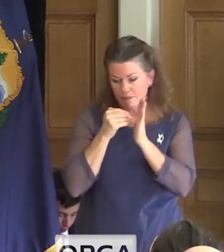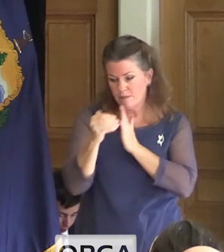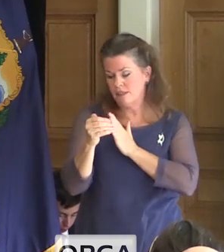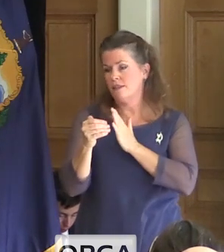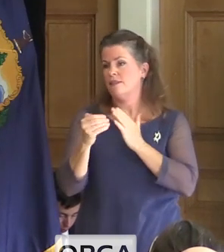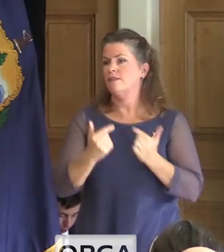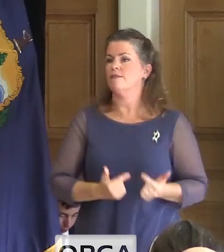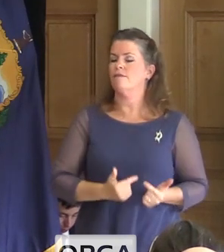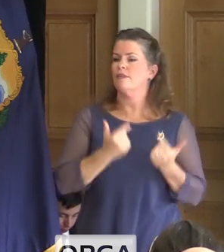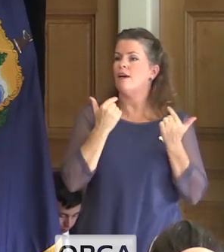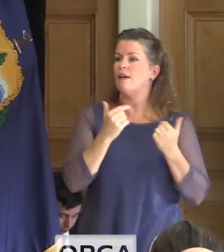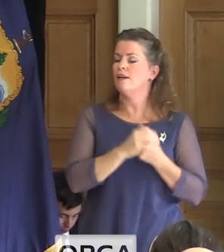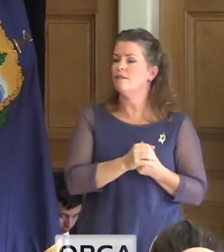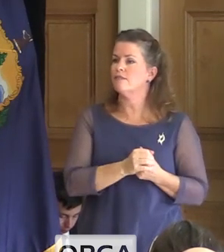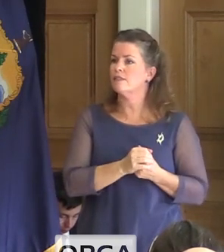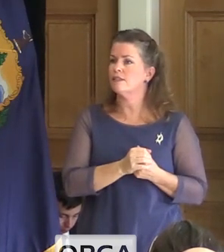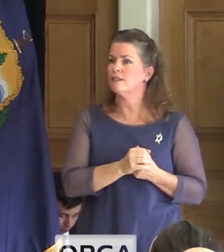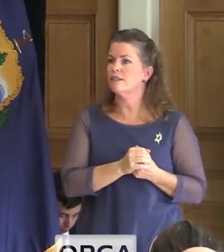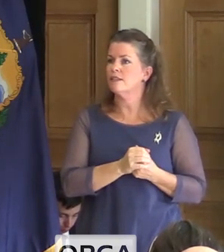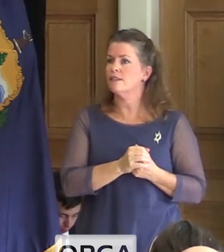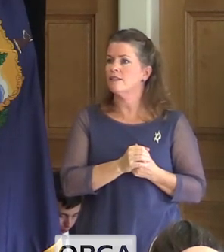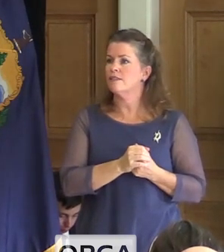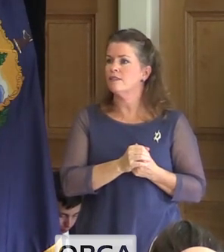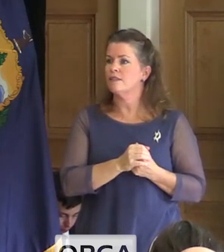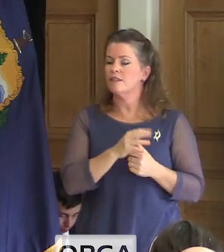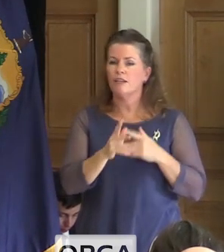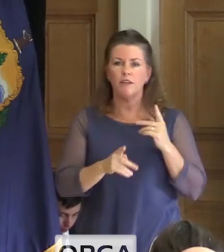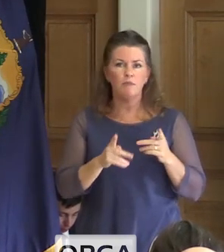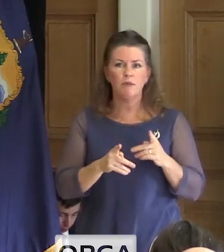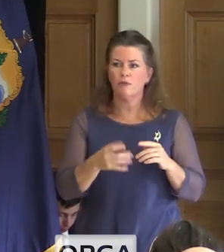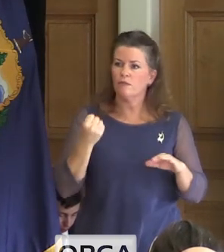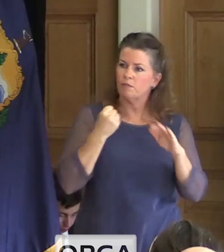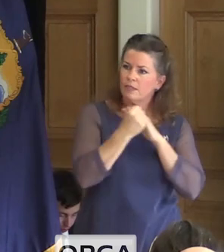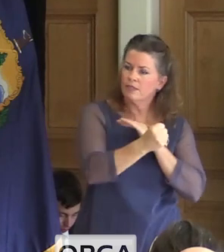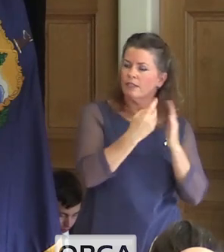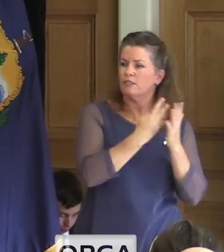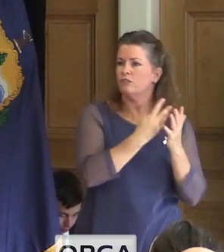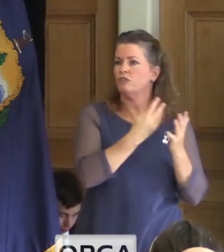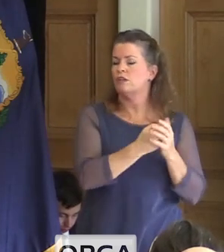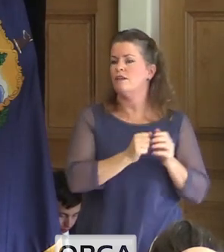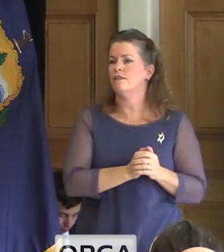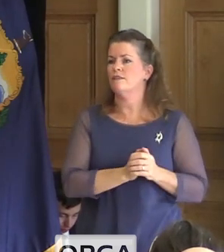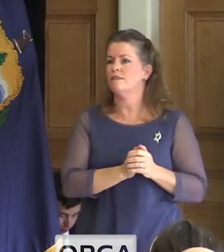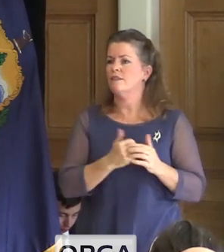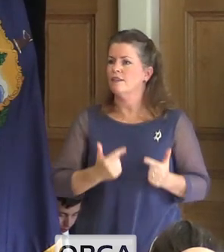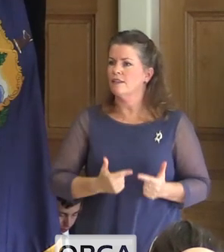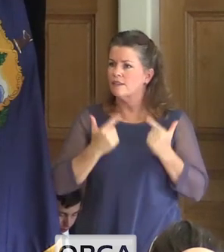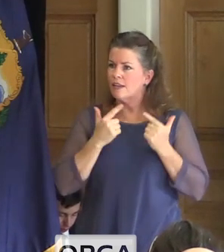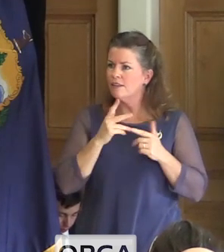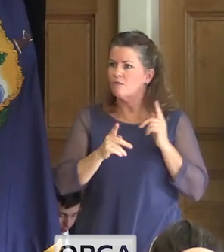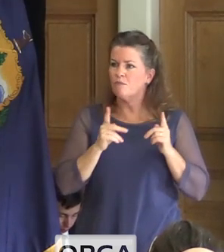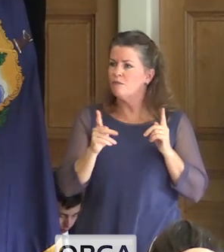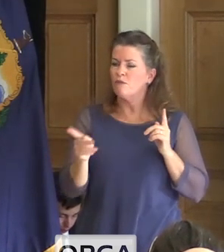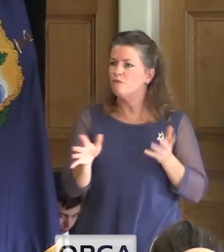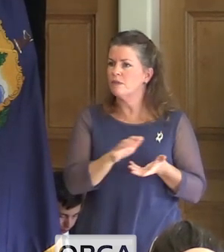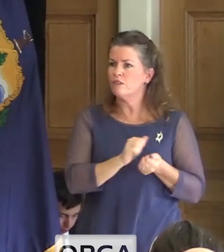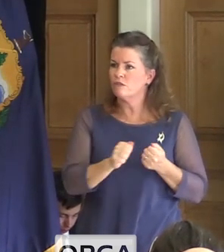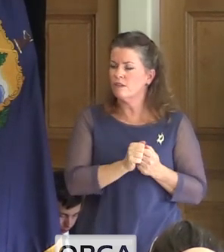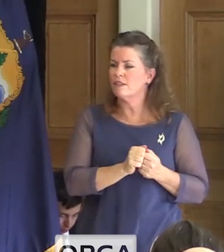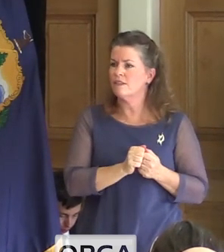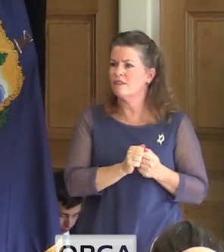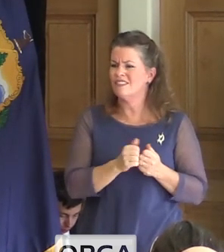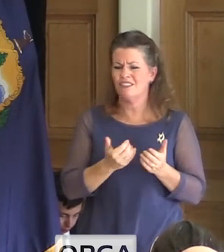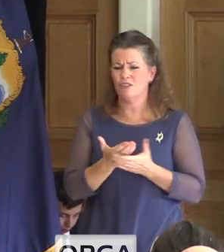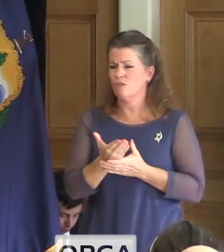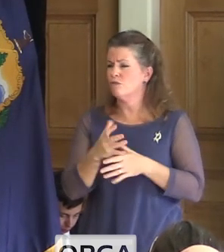of lives in terms of people who have police records and whose lives have been significantly altered by possession of marijuana.